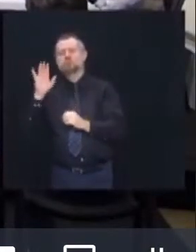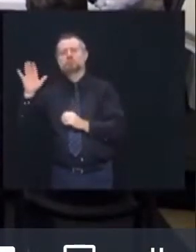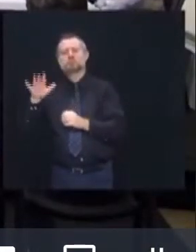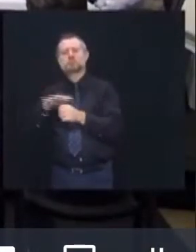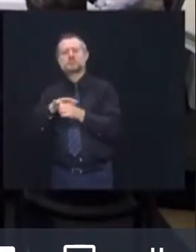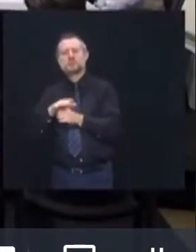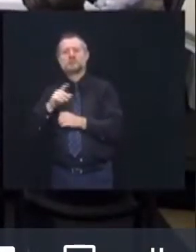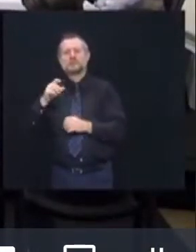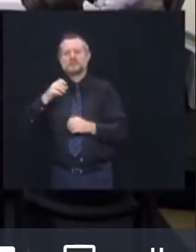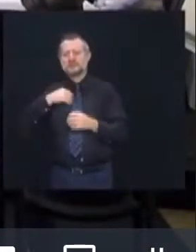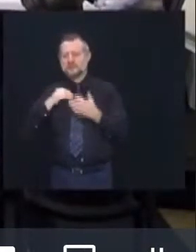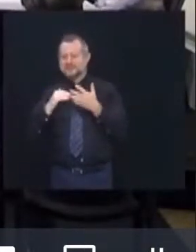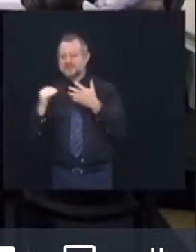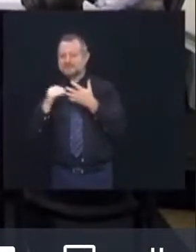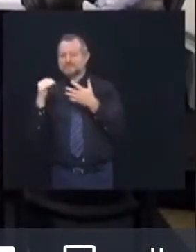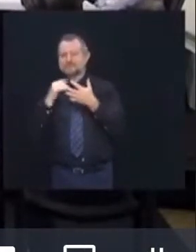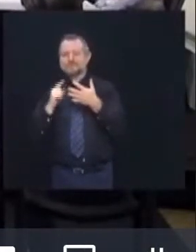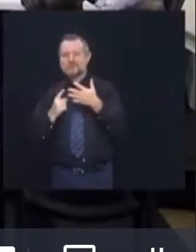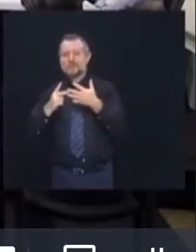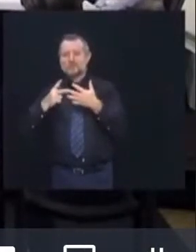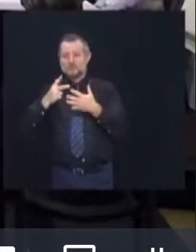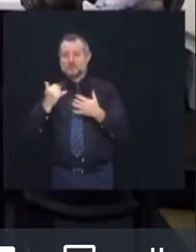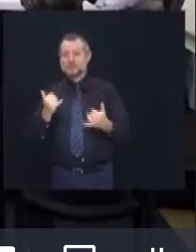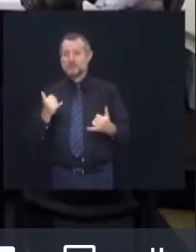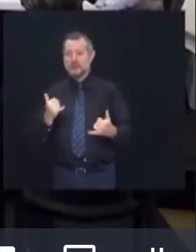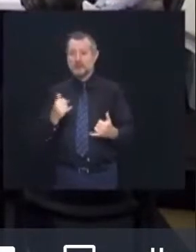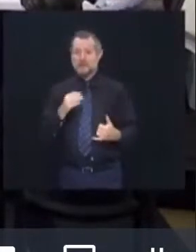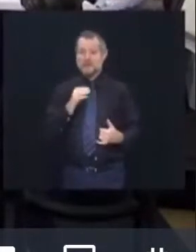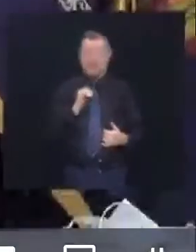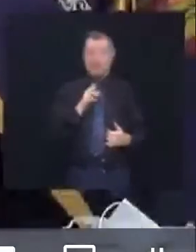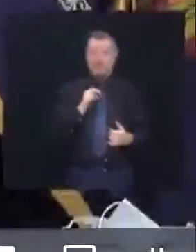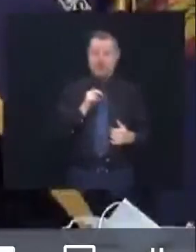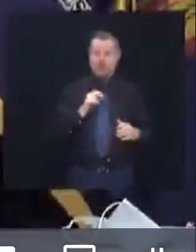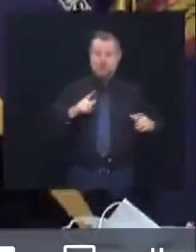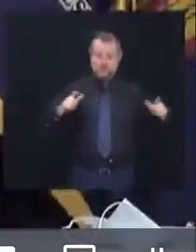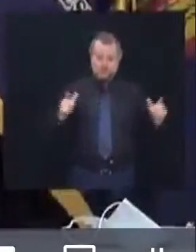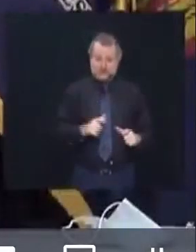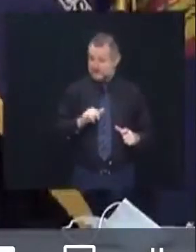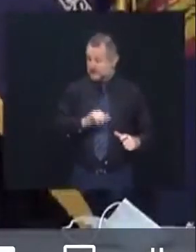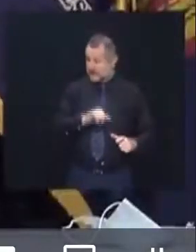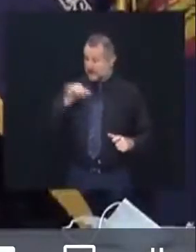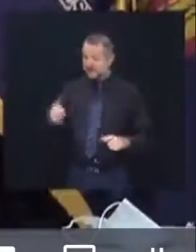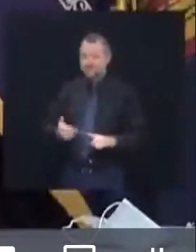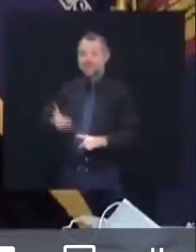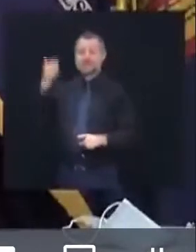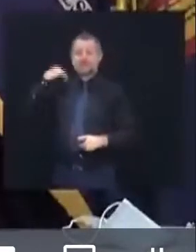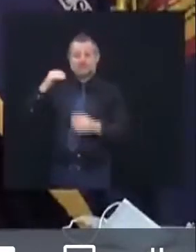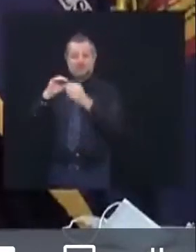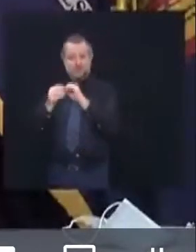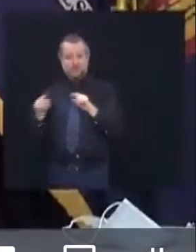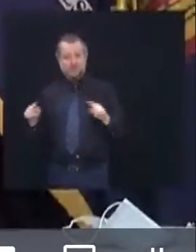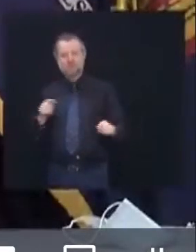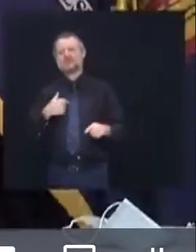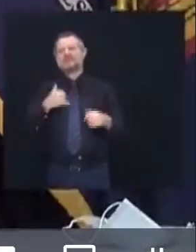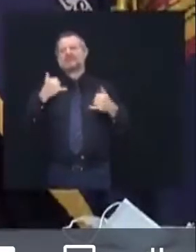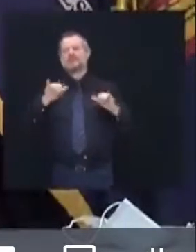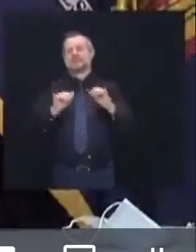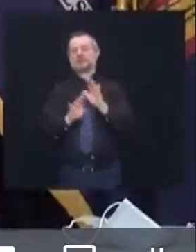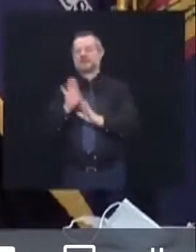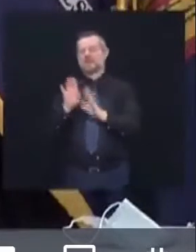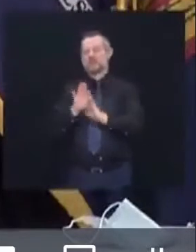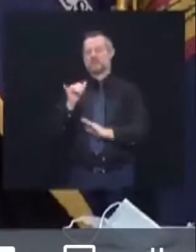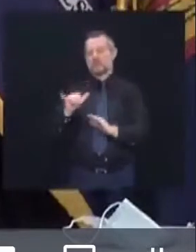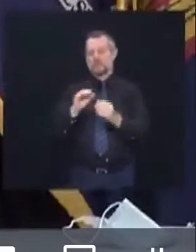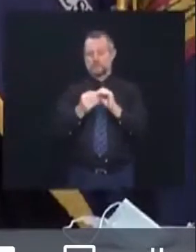Do we have those thresholds in this microcluster strategy too? We are developing them, but these are so refined that it's